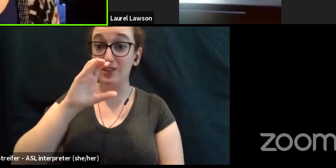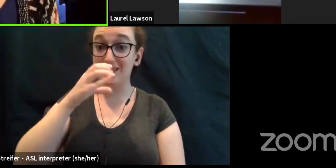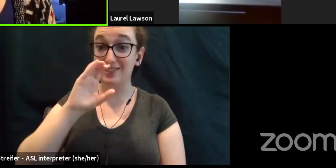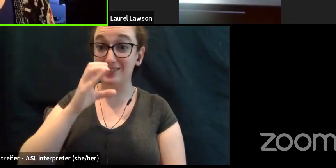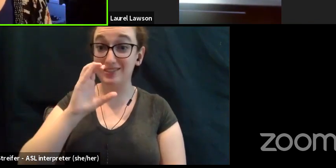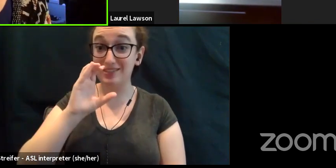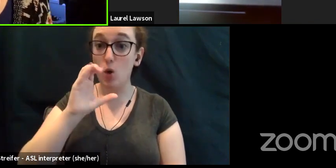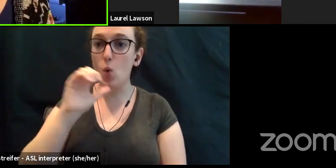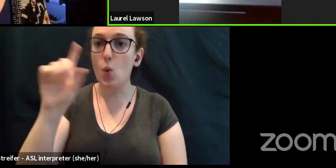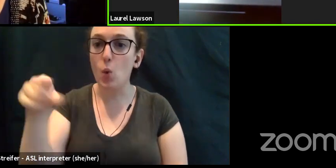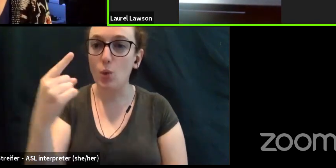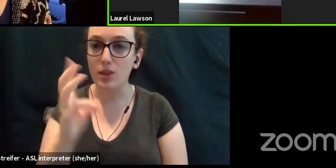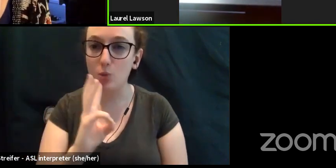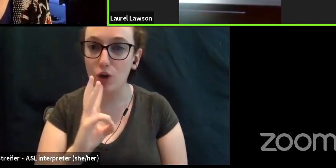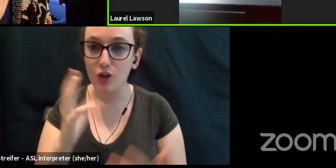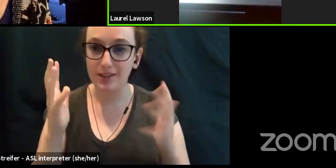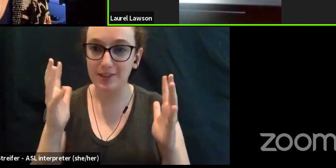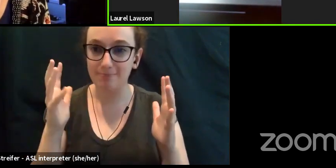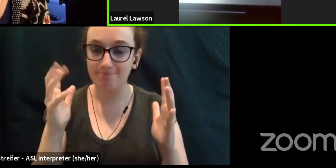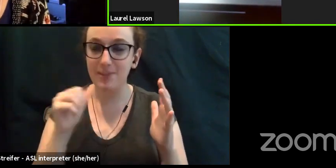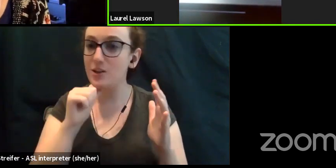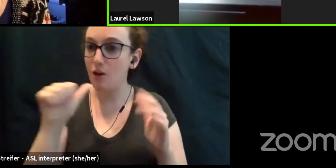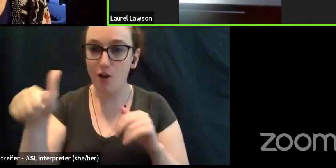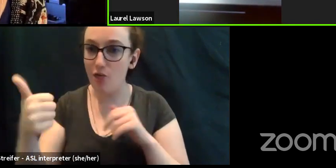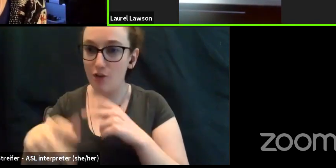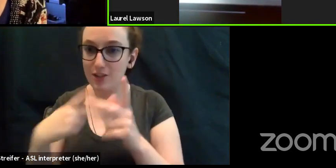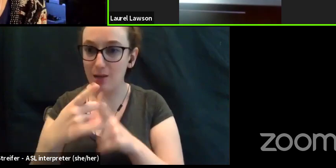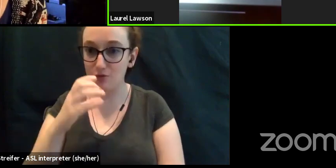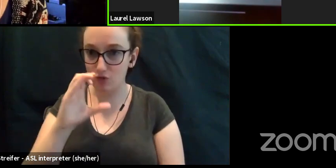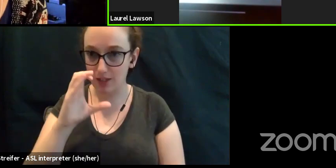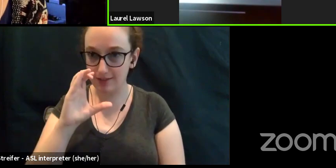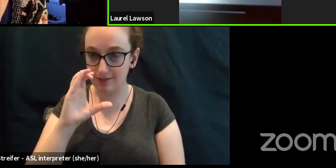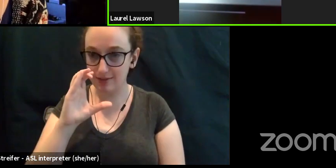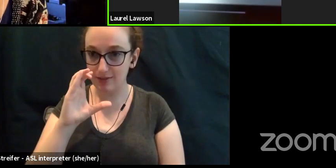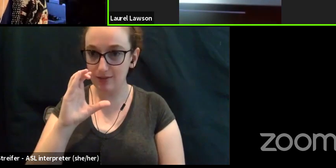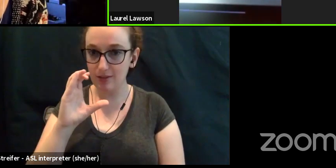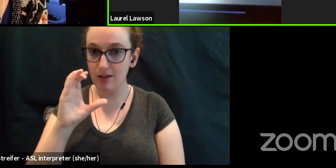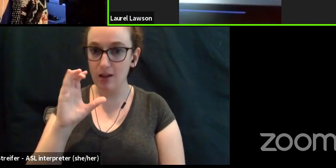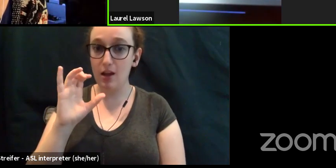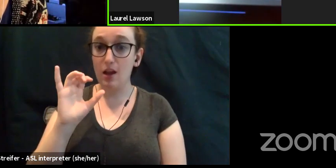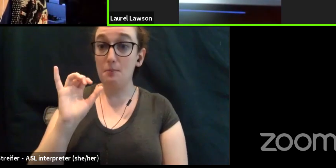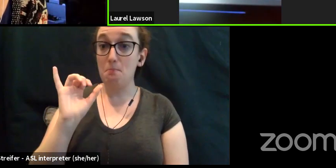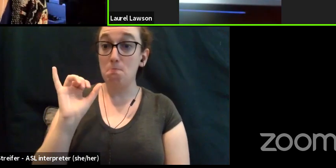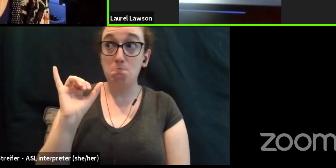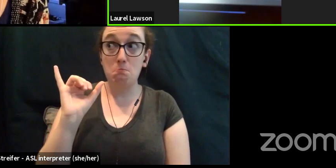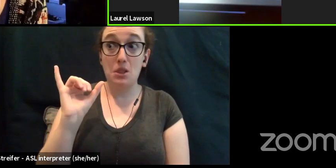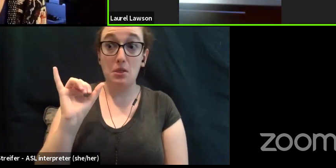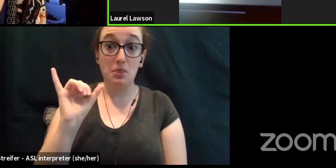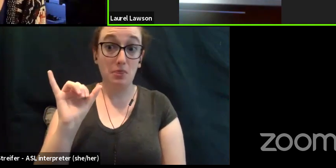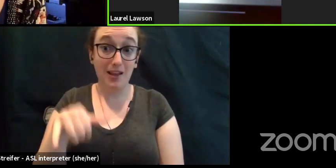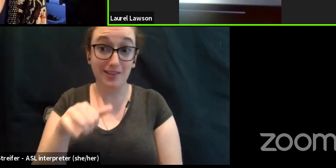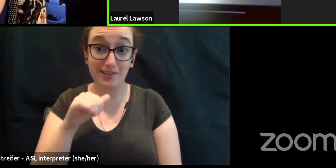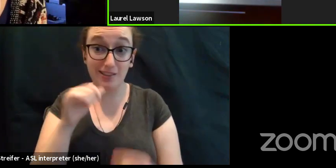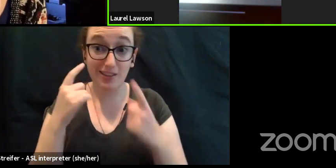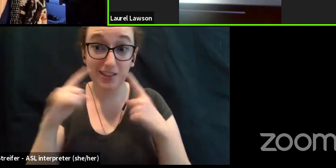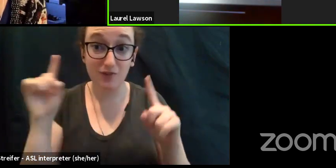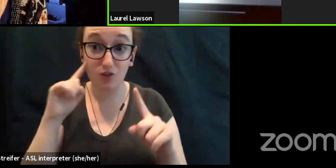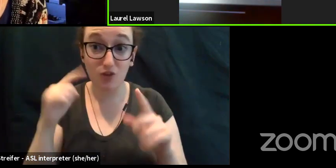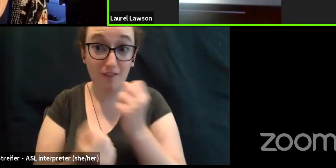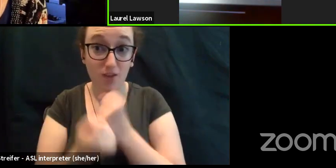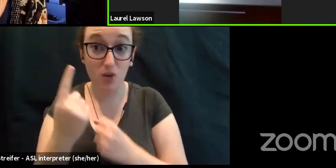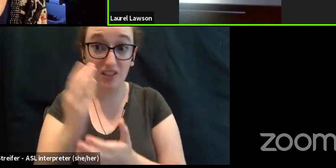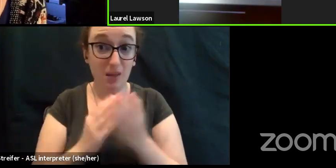well. So yeah, that's not going to work for everybody.